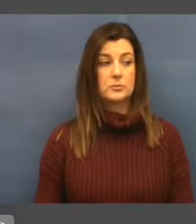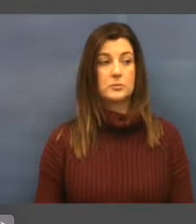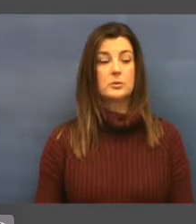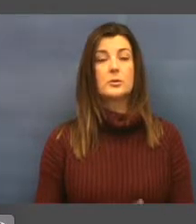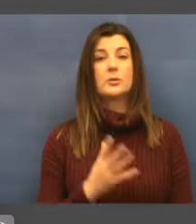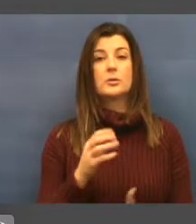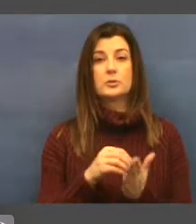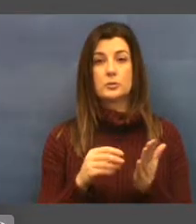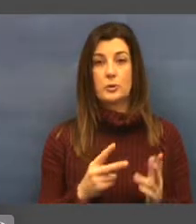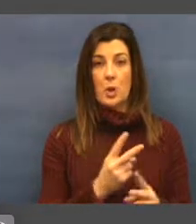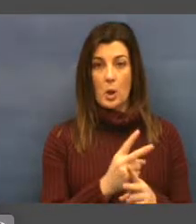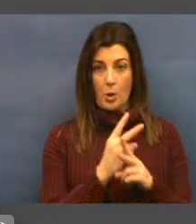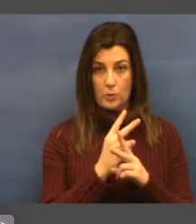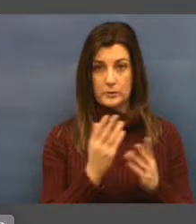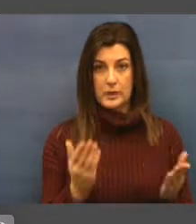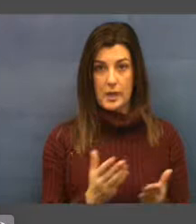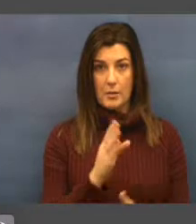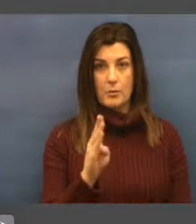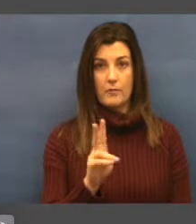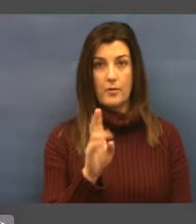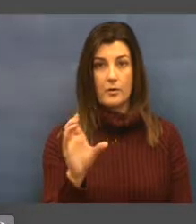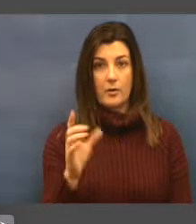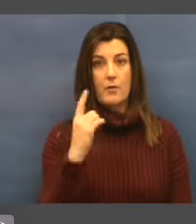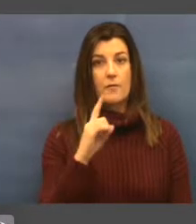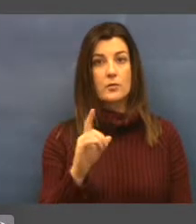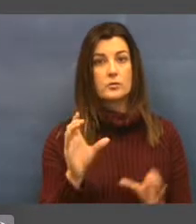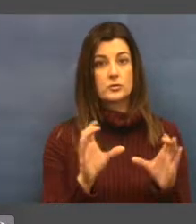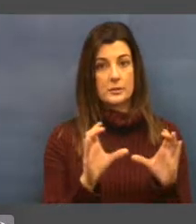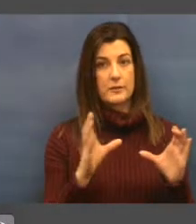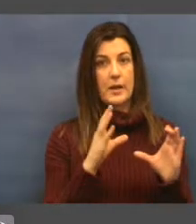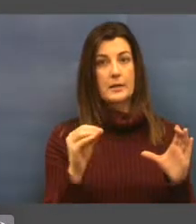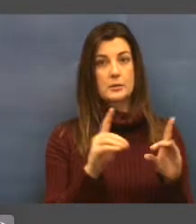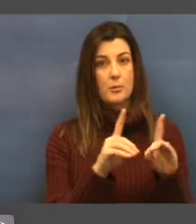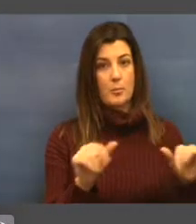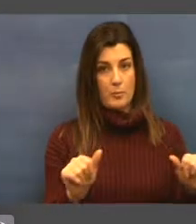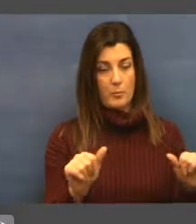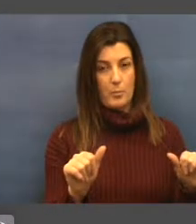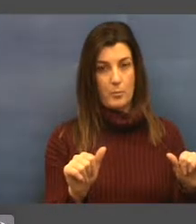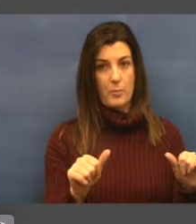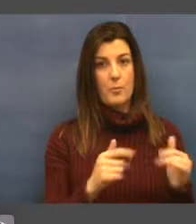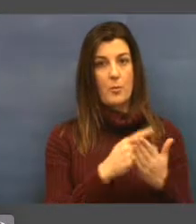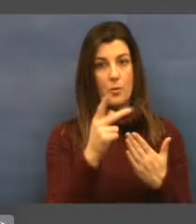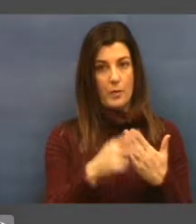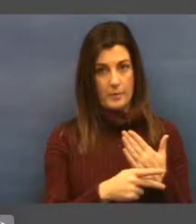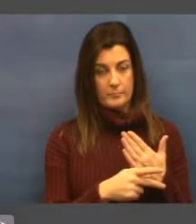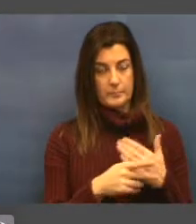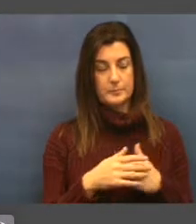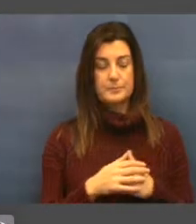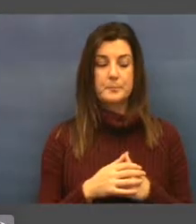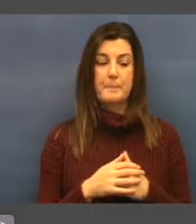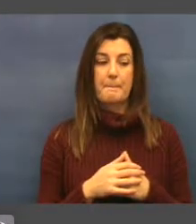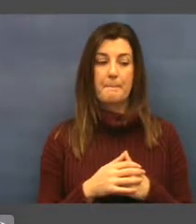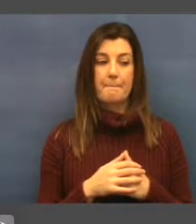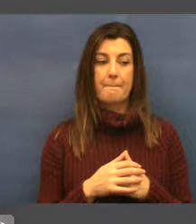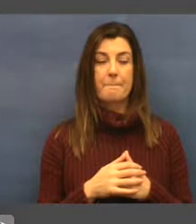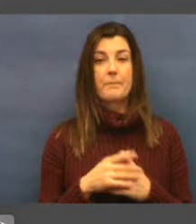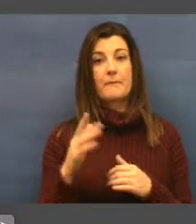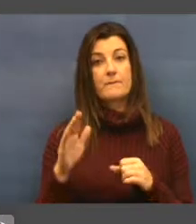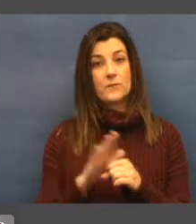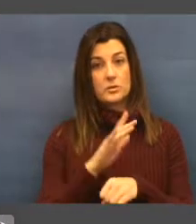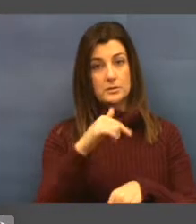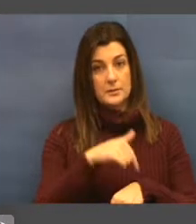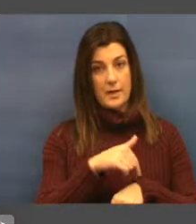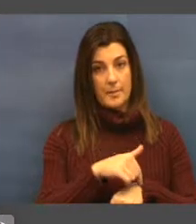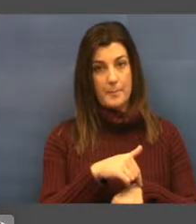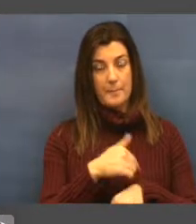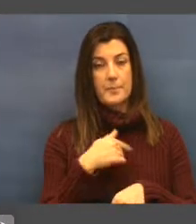student loans at Bow Valley College are for certificate and diploma programs in post-secondary. For full-time